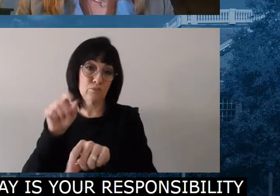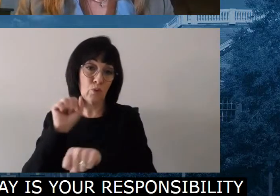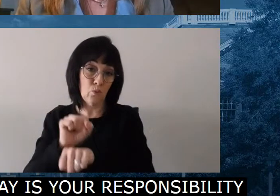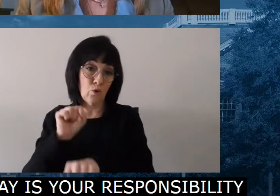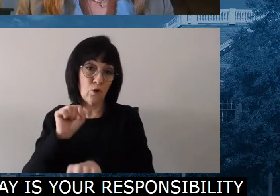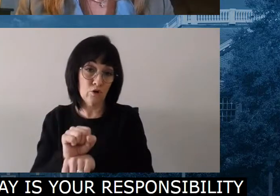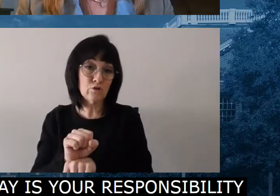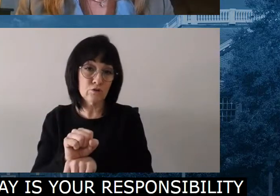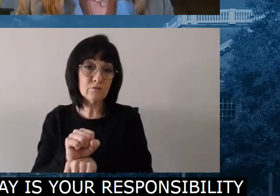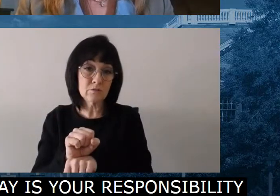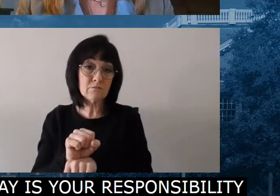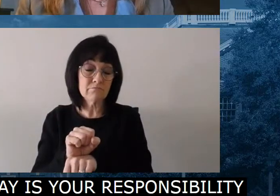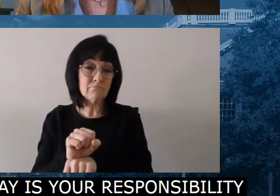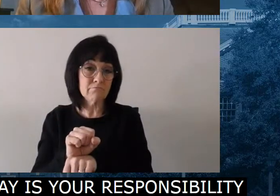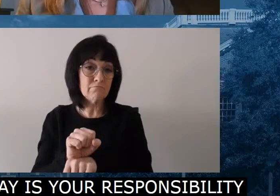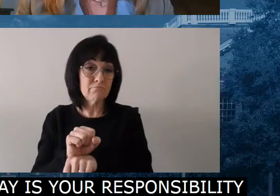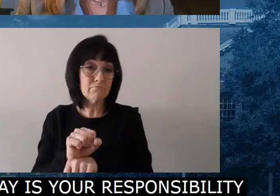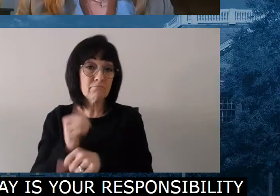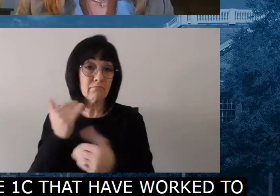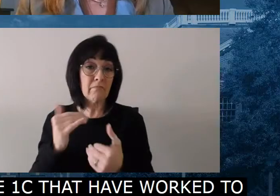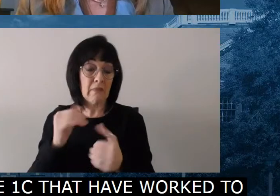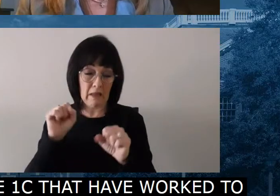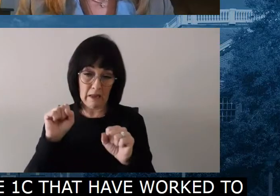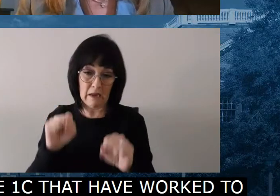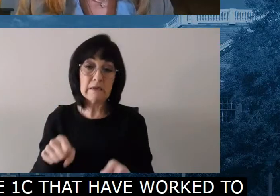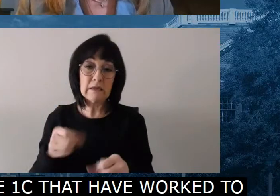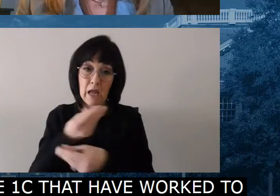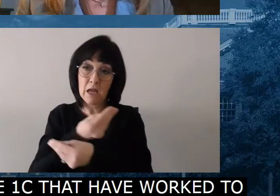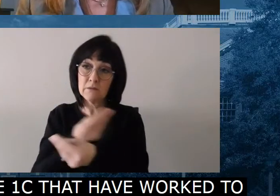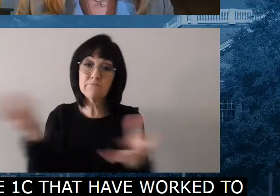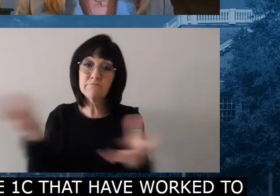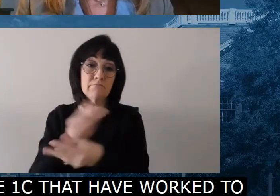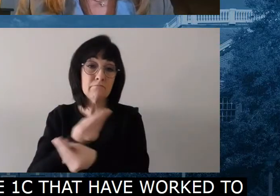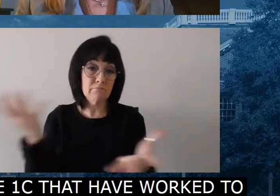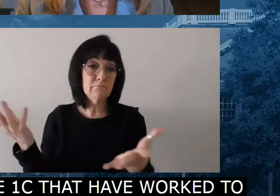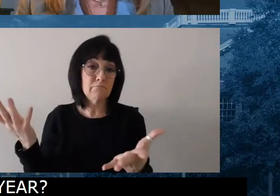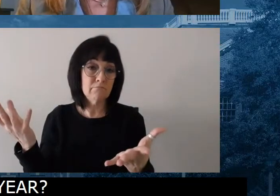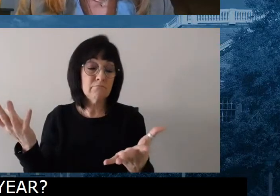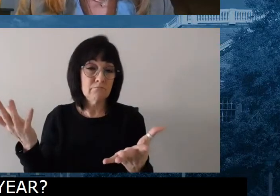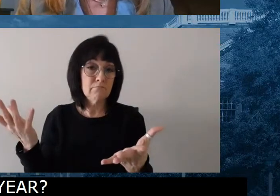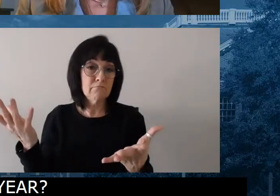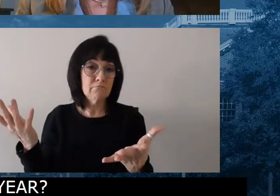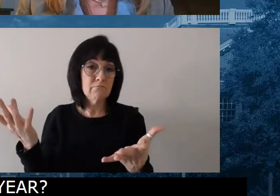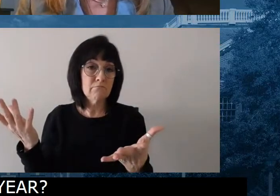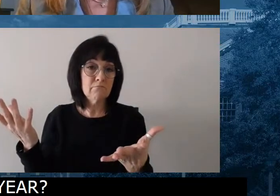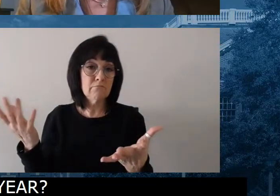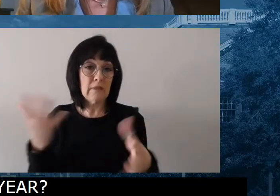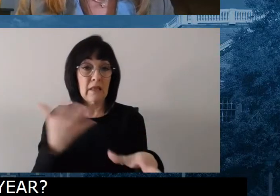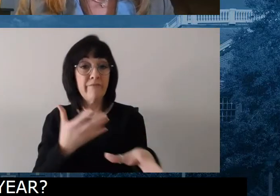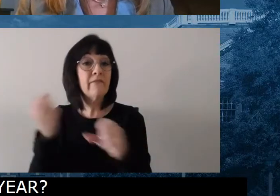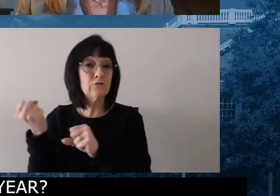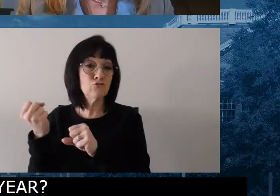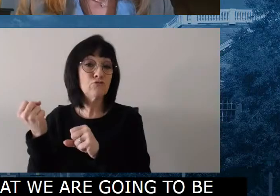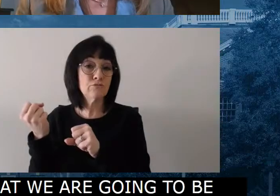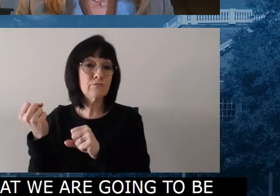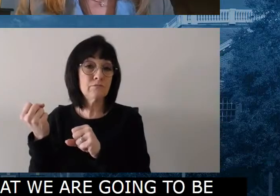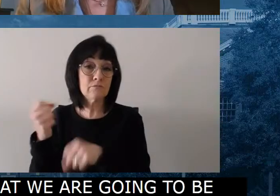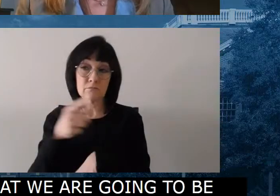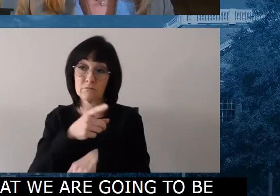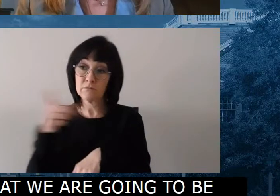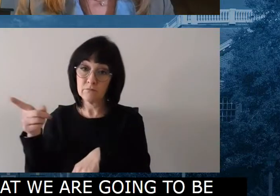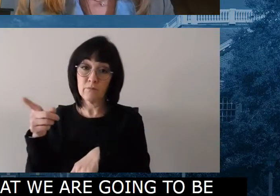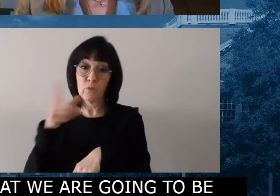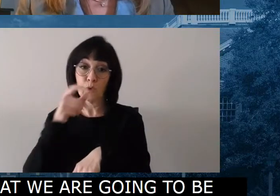to get it to them faster. And we're going to meet our responsibility to them as frontline